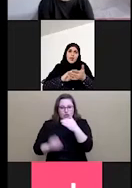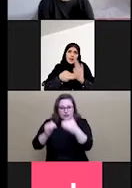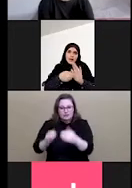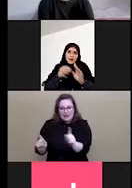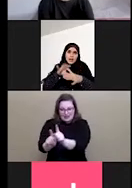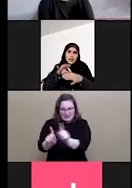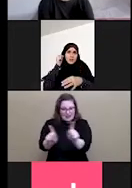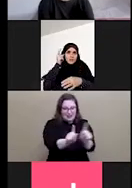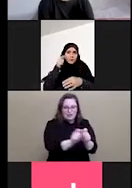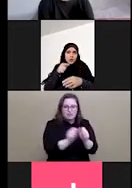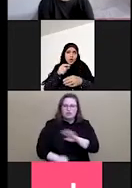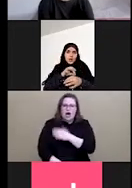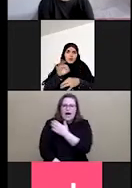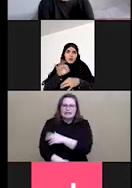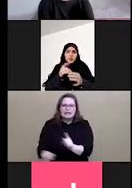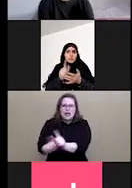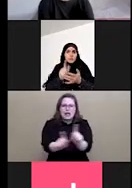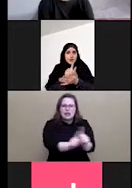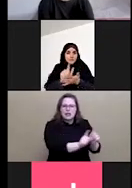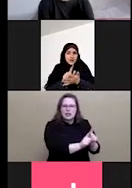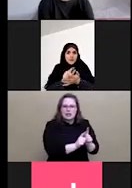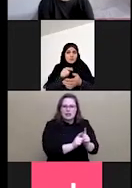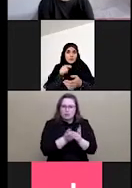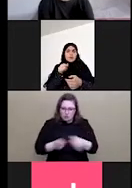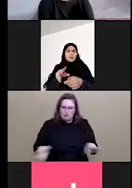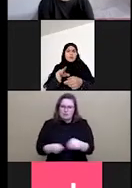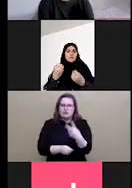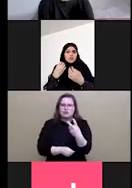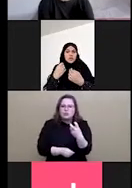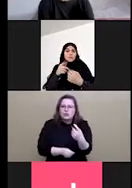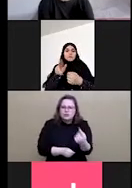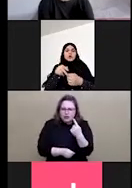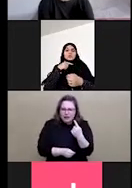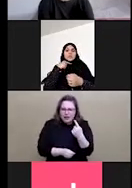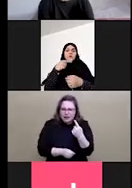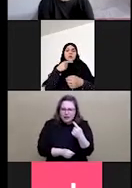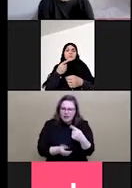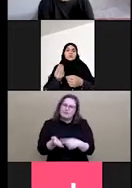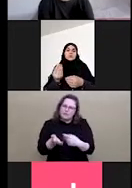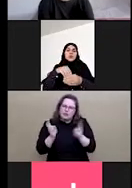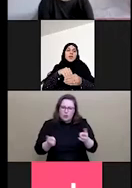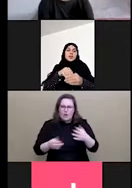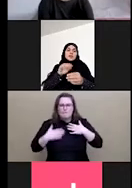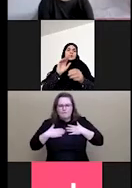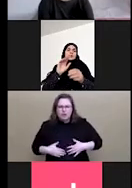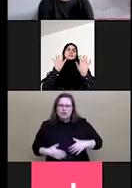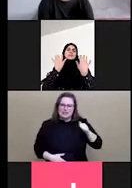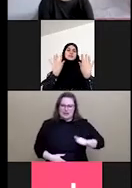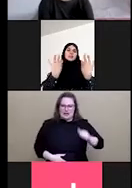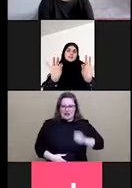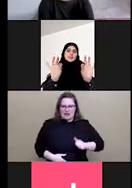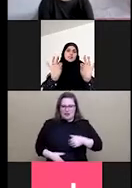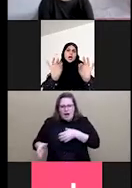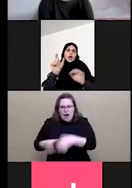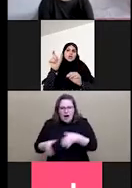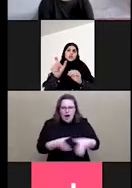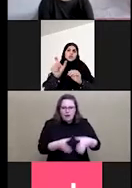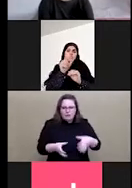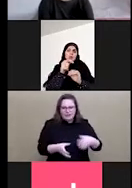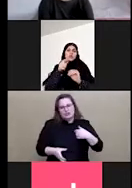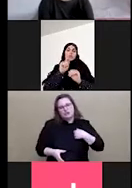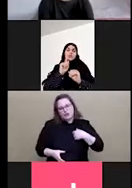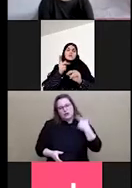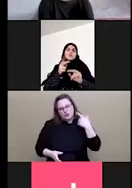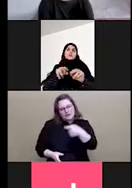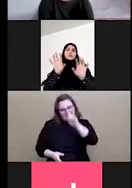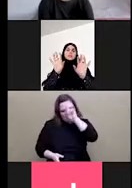come. And so on. We can talk about physical accessibility adaptation but I guess you get the point. I don't need to take too